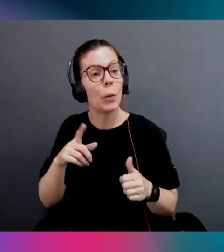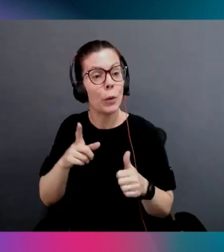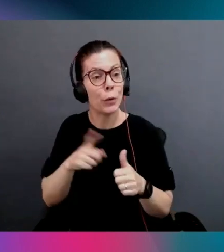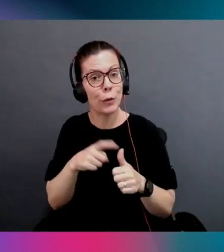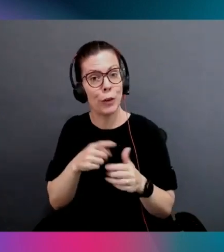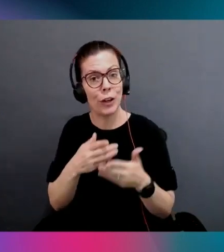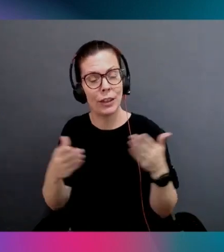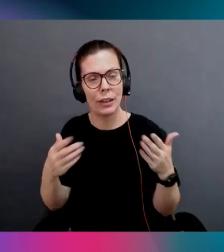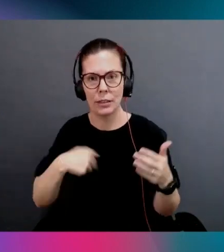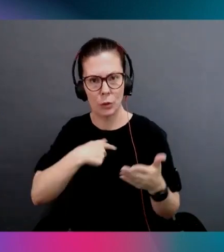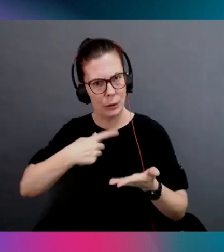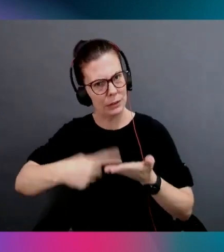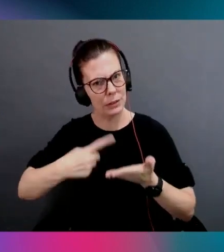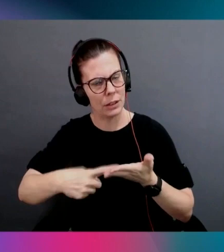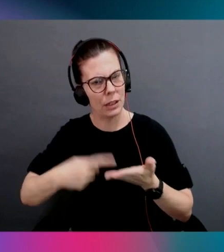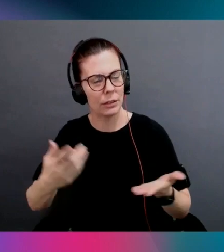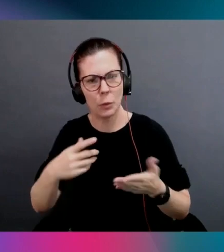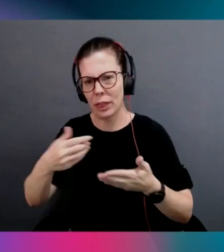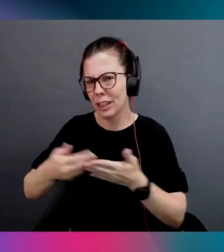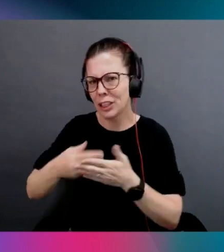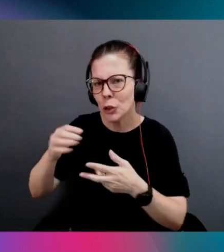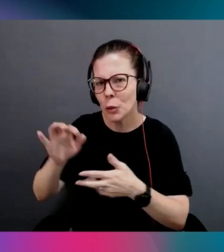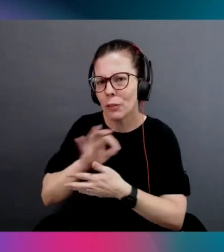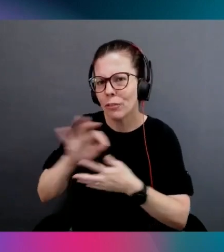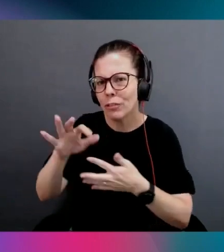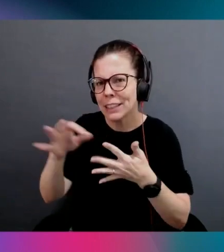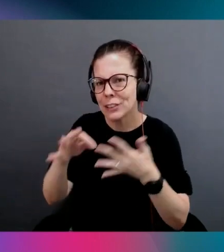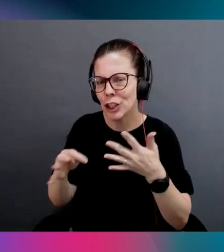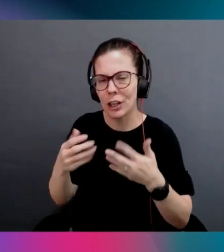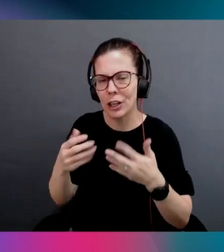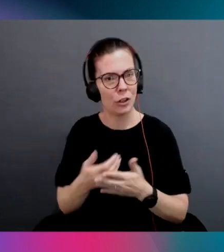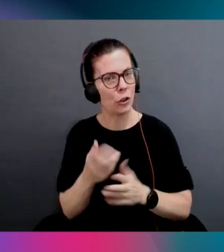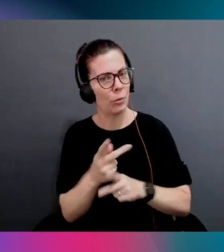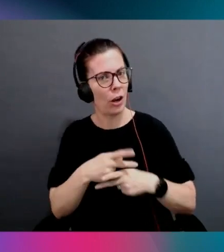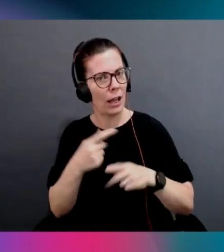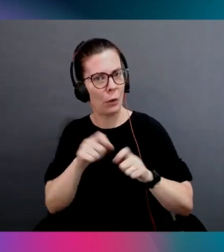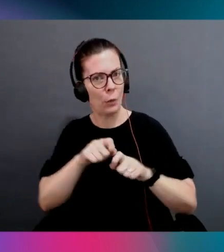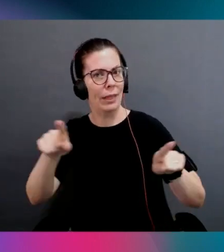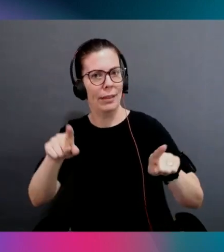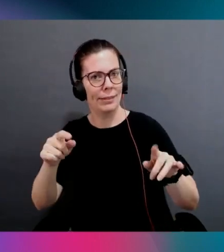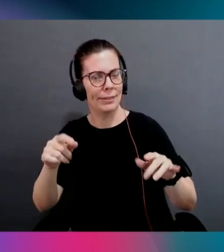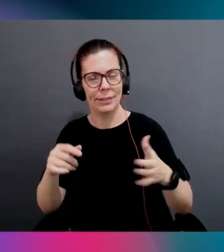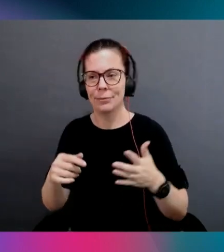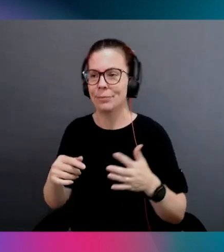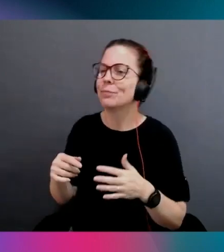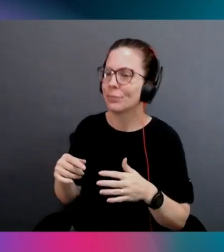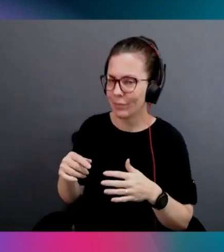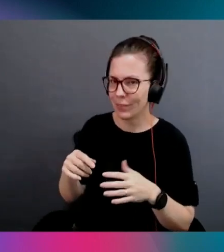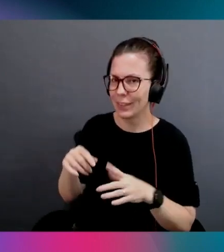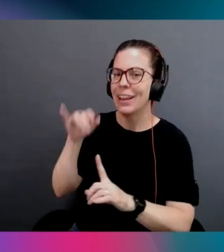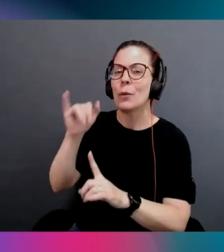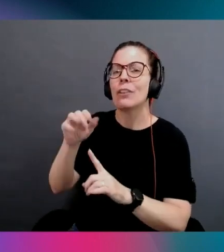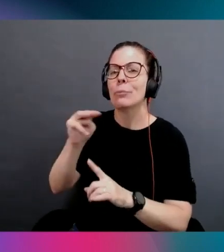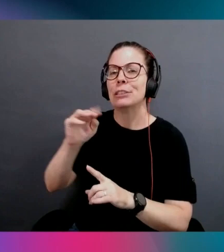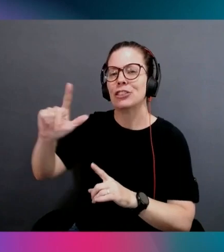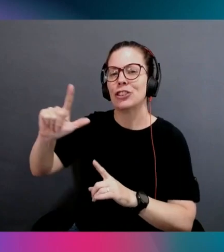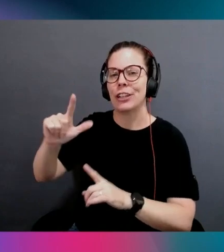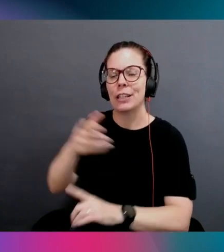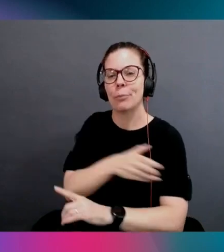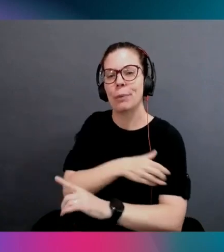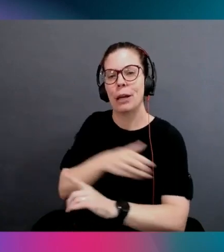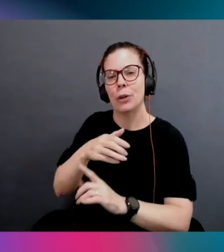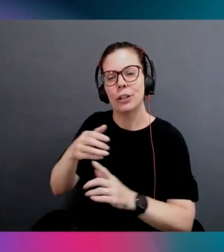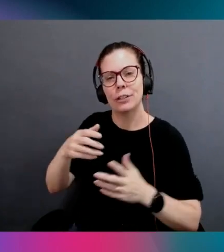need to talk about is like, what is this new feature? What is this new product that we released? So CodeWhisperer is a machine learning powered coding